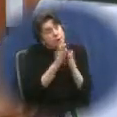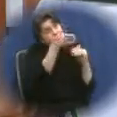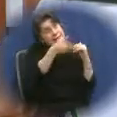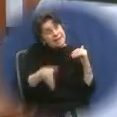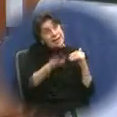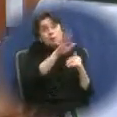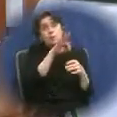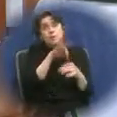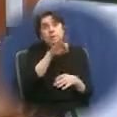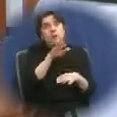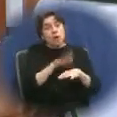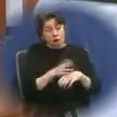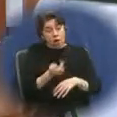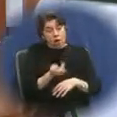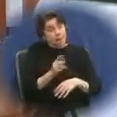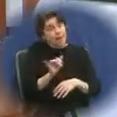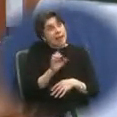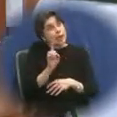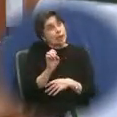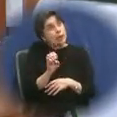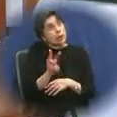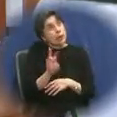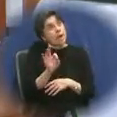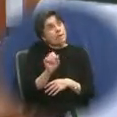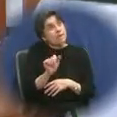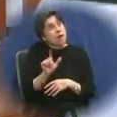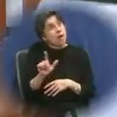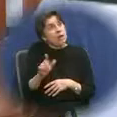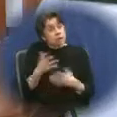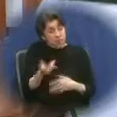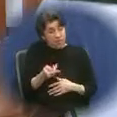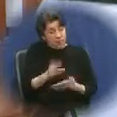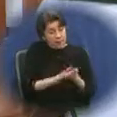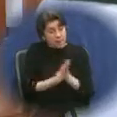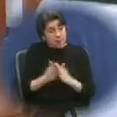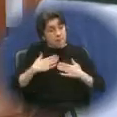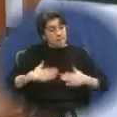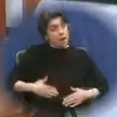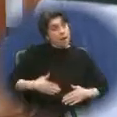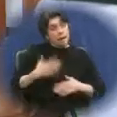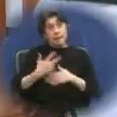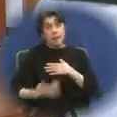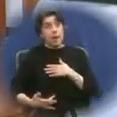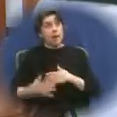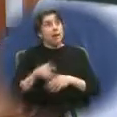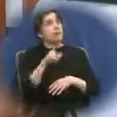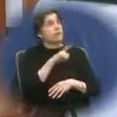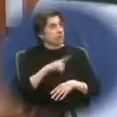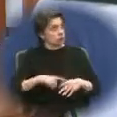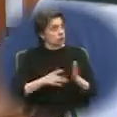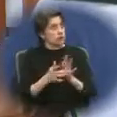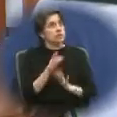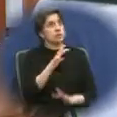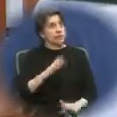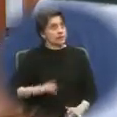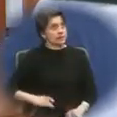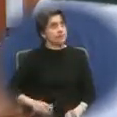down your Spirit upon them like the dewfall, so that they may become for us the body and blood of our Lord Jesus